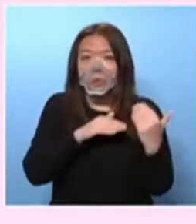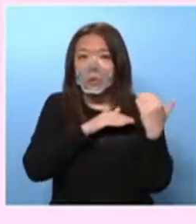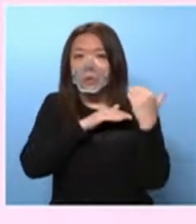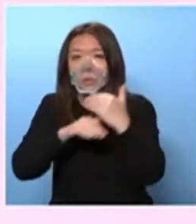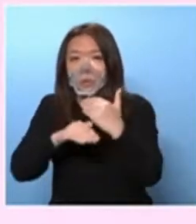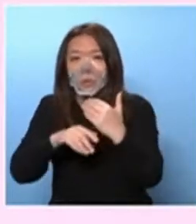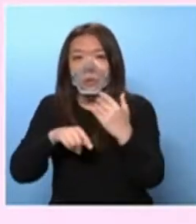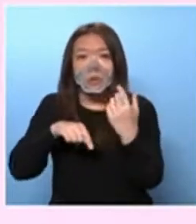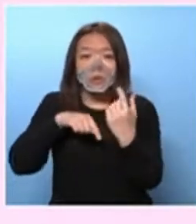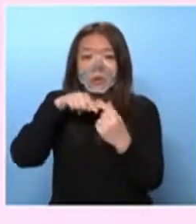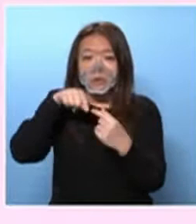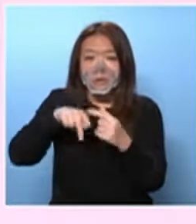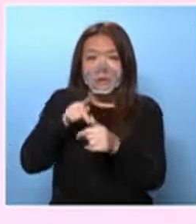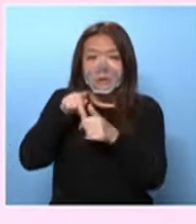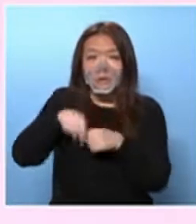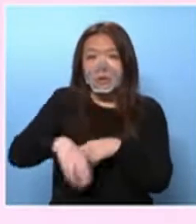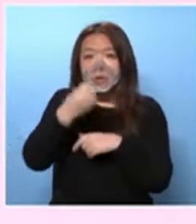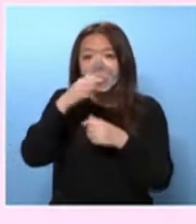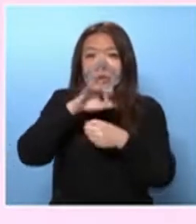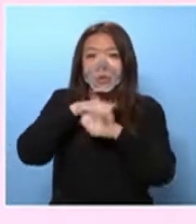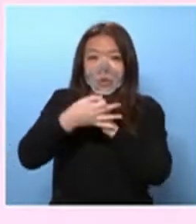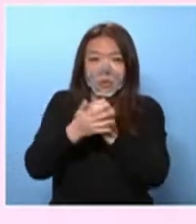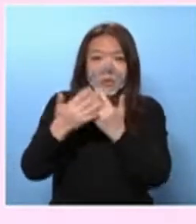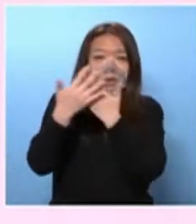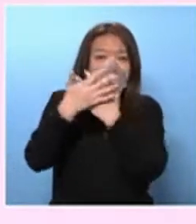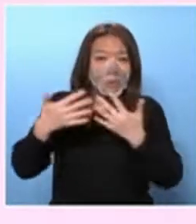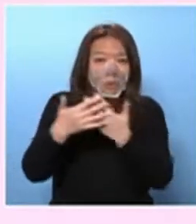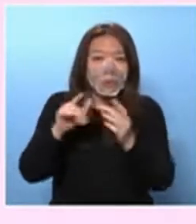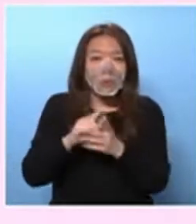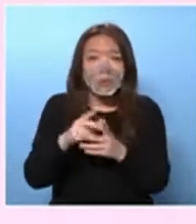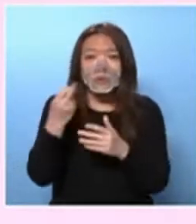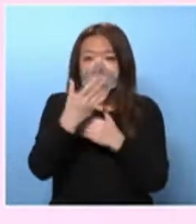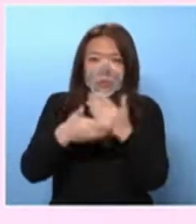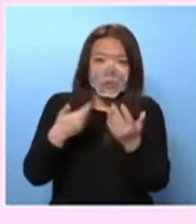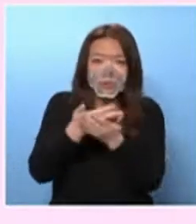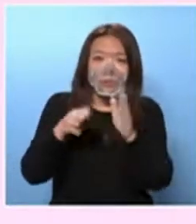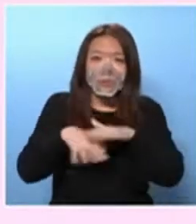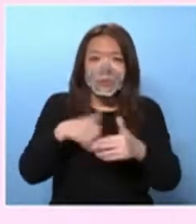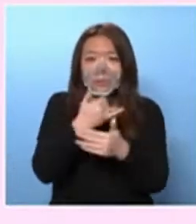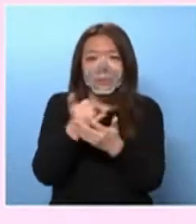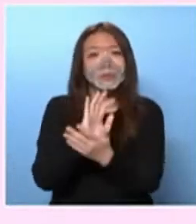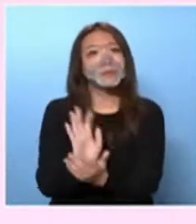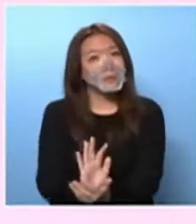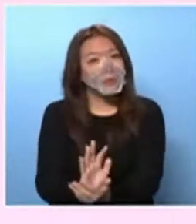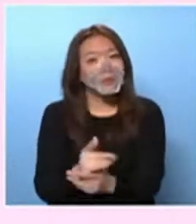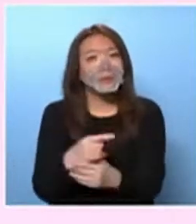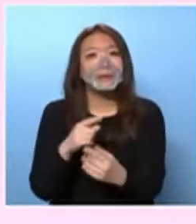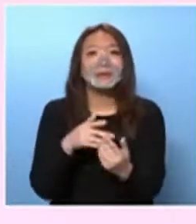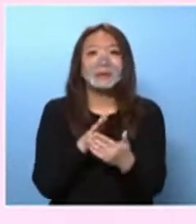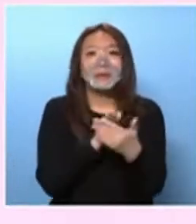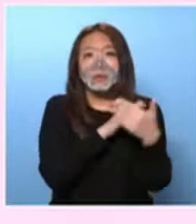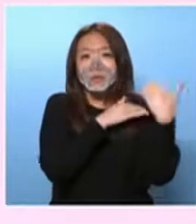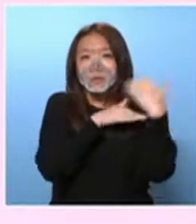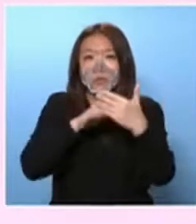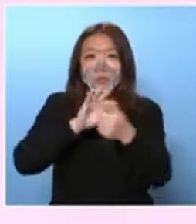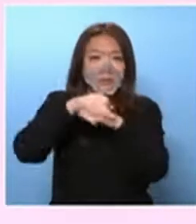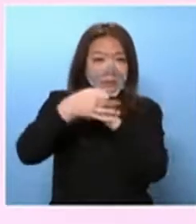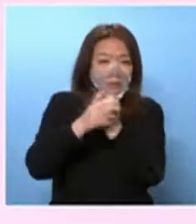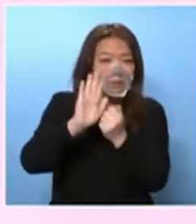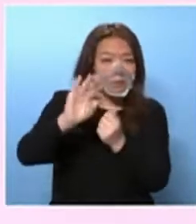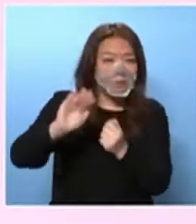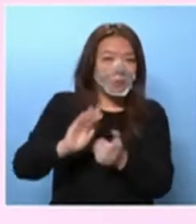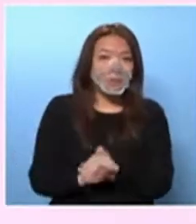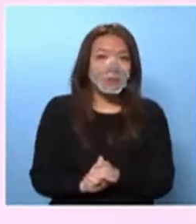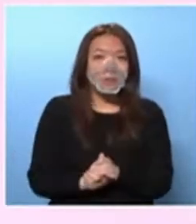and then be transported seamlessly to Hong Kong. It will then be directly transshipped to all overseas destinations through Hong Kong's international